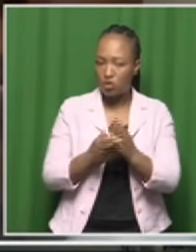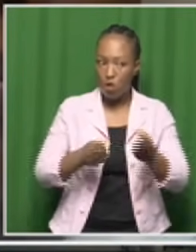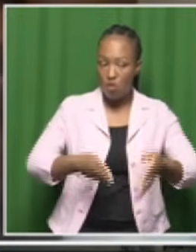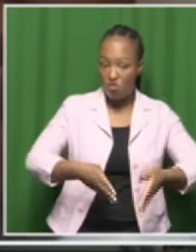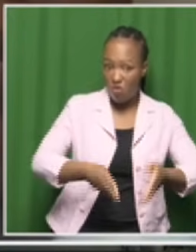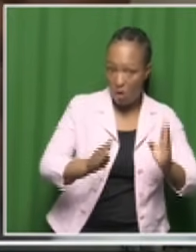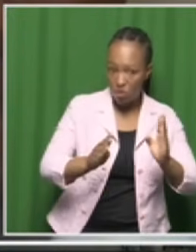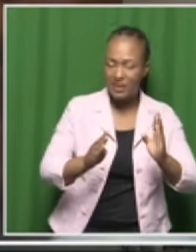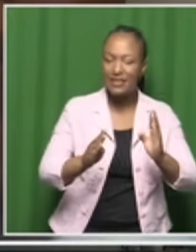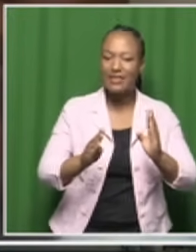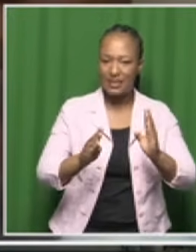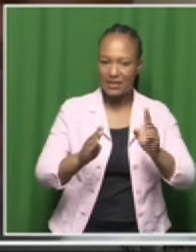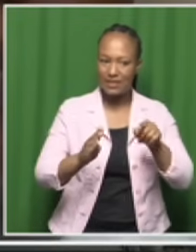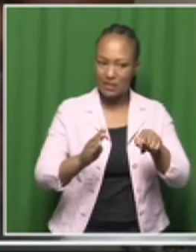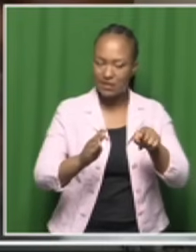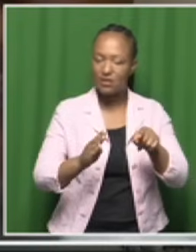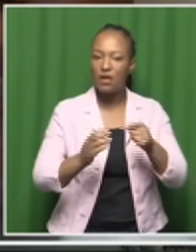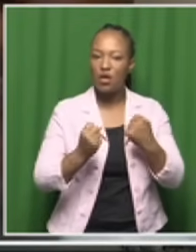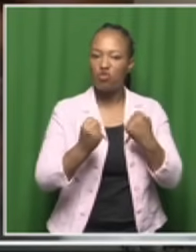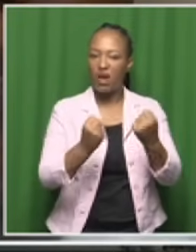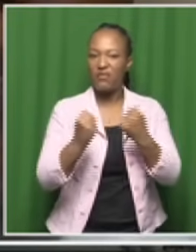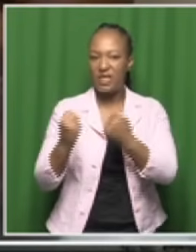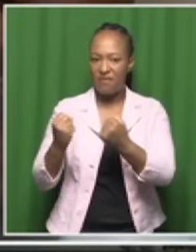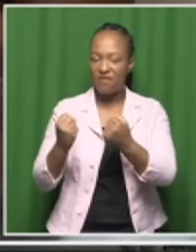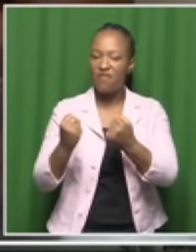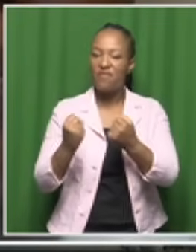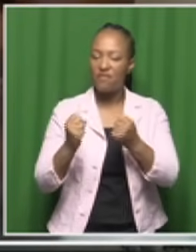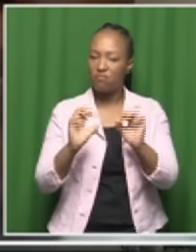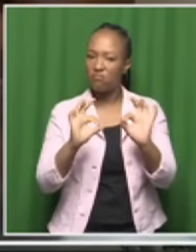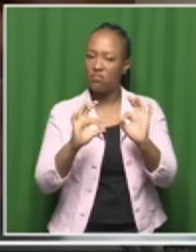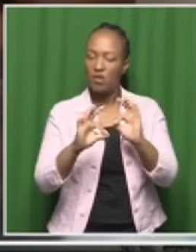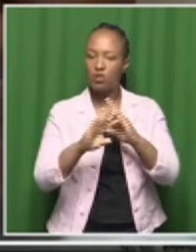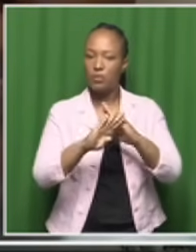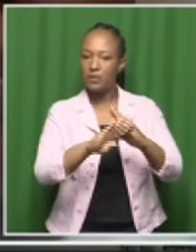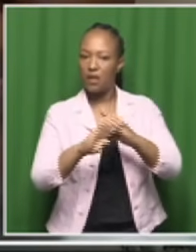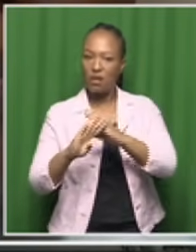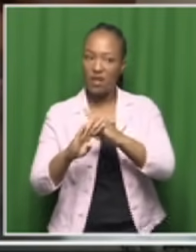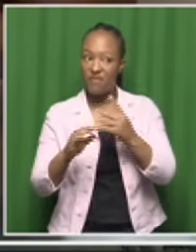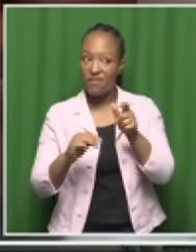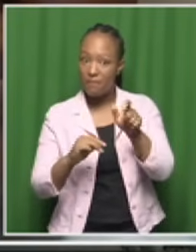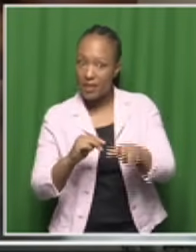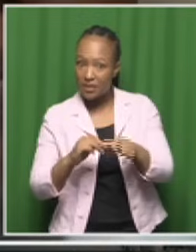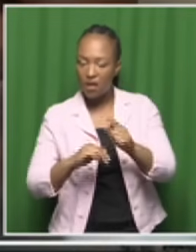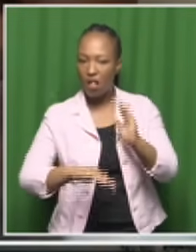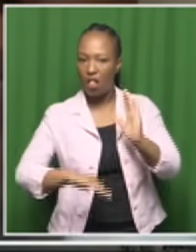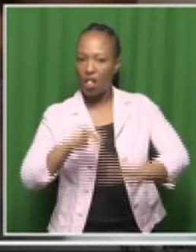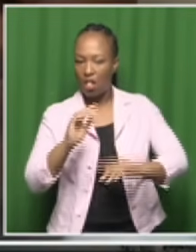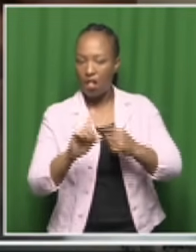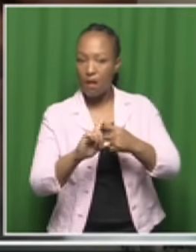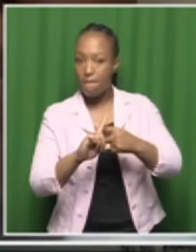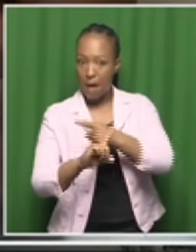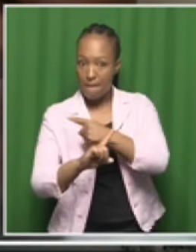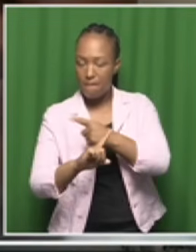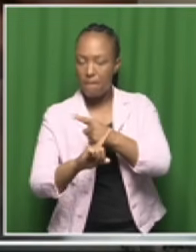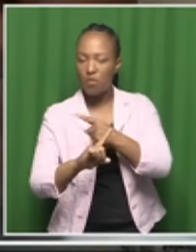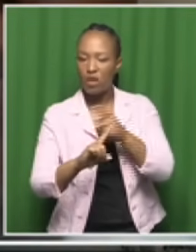in ensuring that those caught on the wrong side of the law and traffic offenders are prosecuted accordingly?